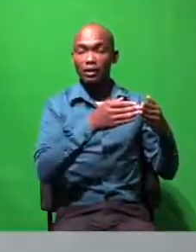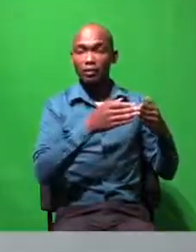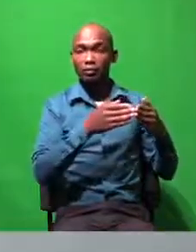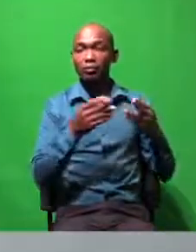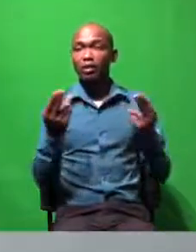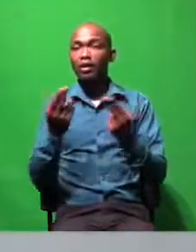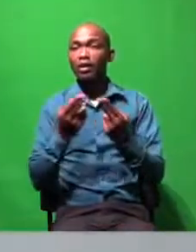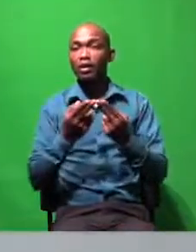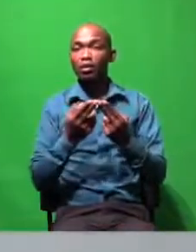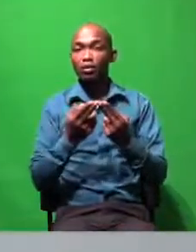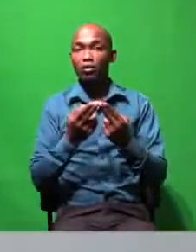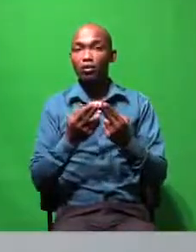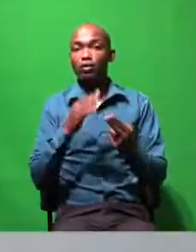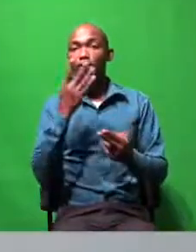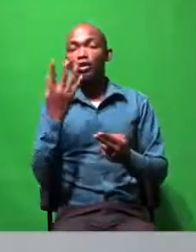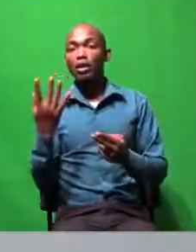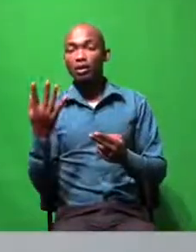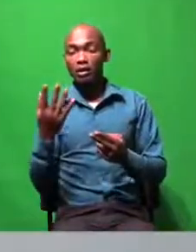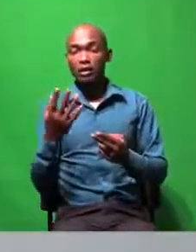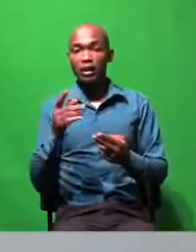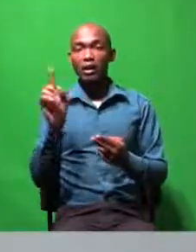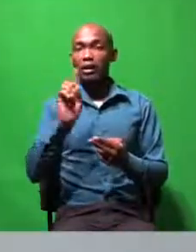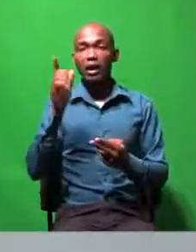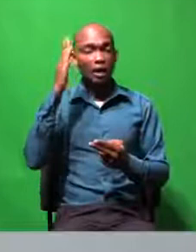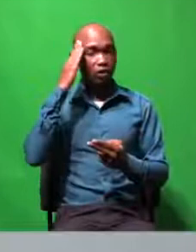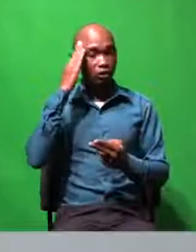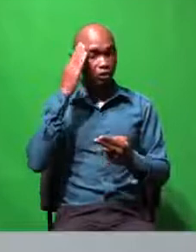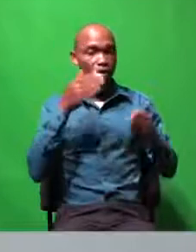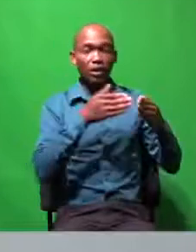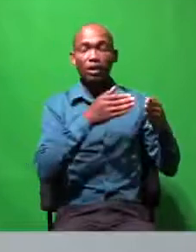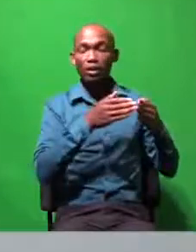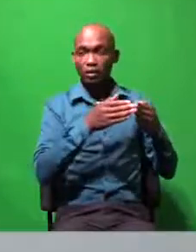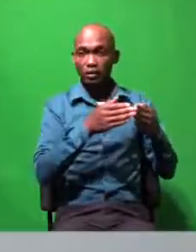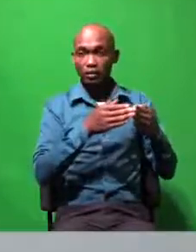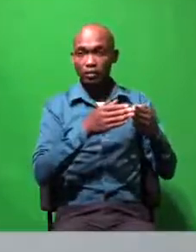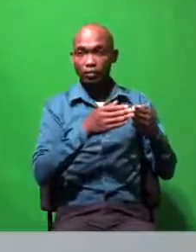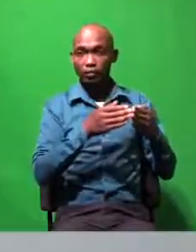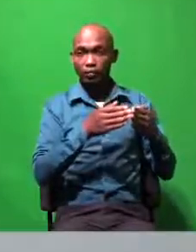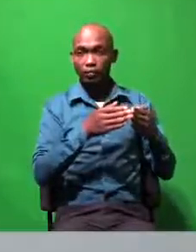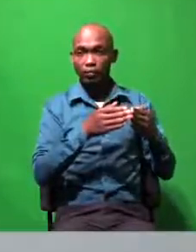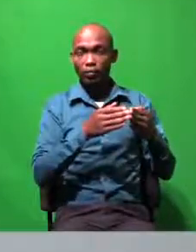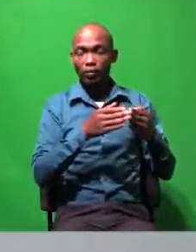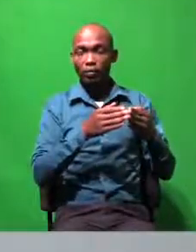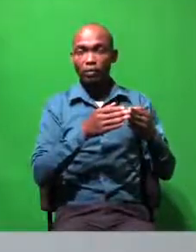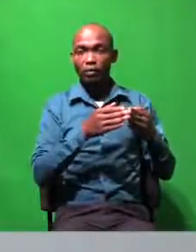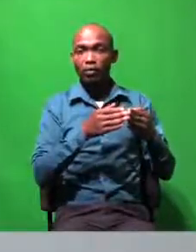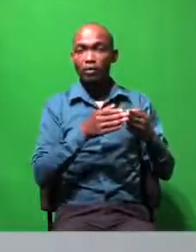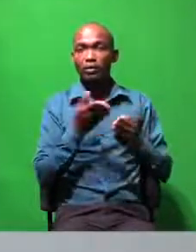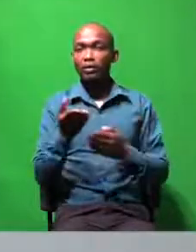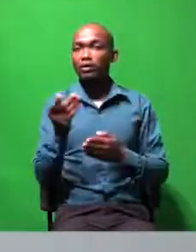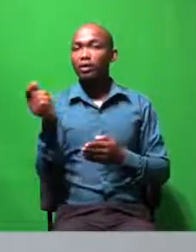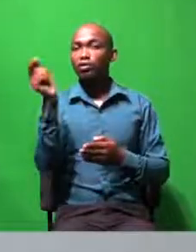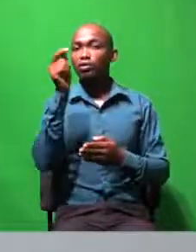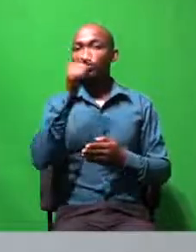and also to calculate the unknown angles. By the end of the lesson, you should be able to